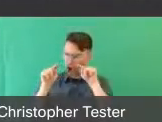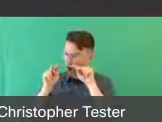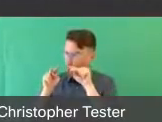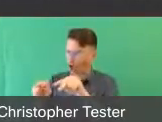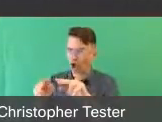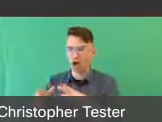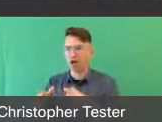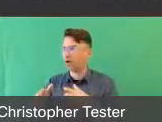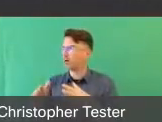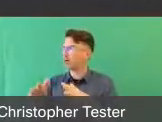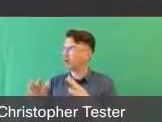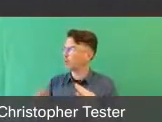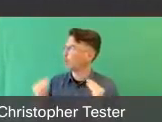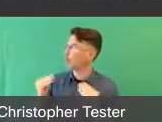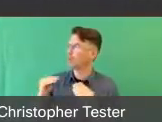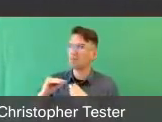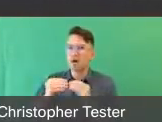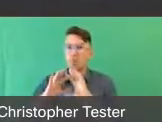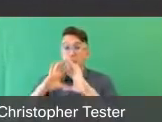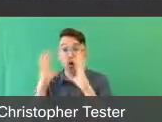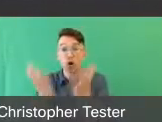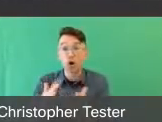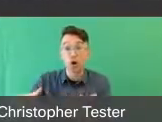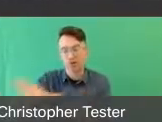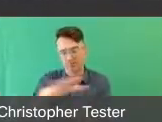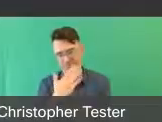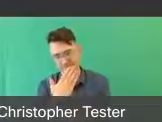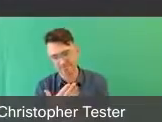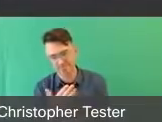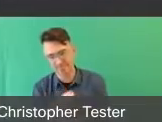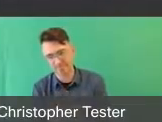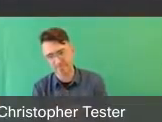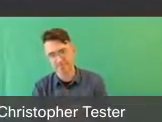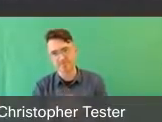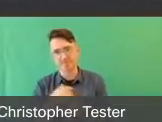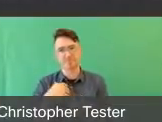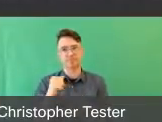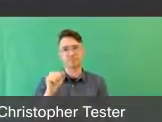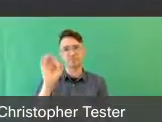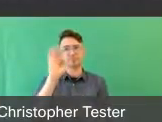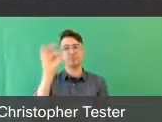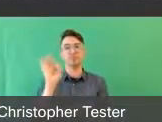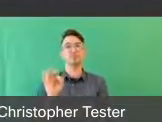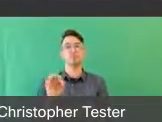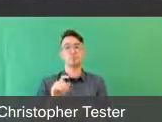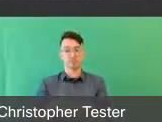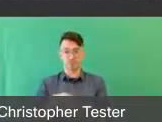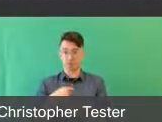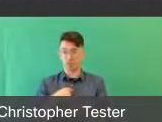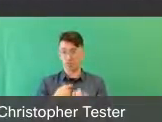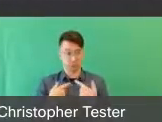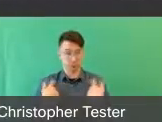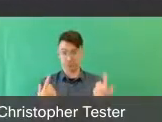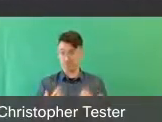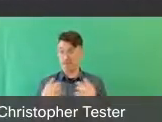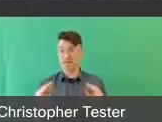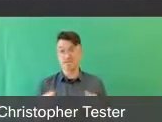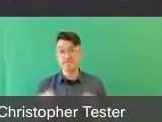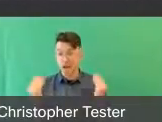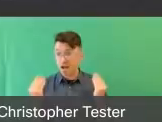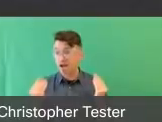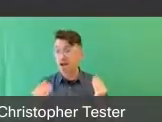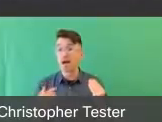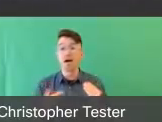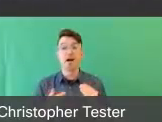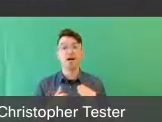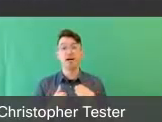like UNICEF can partner with us to ensure that our mental health and well-being are a central part